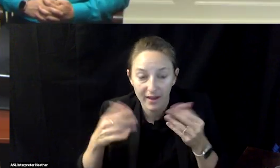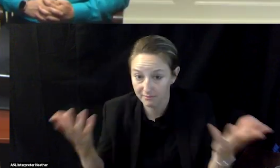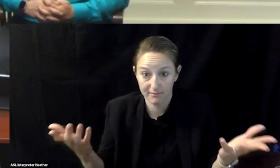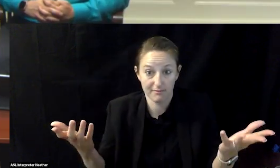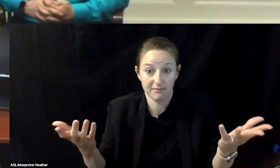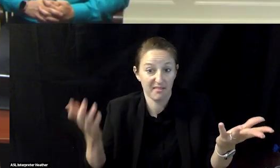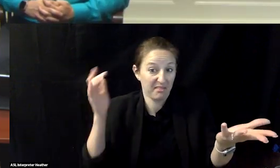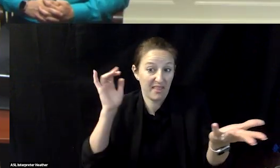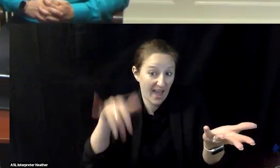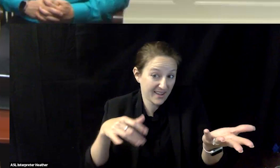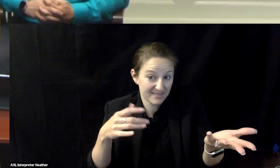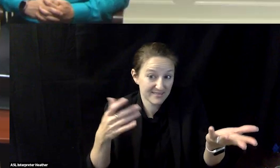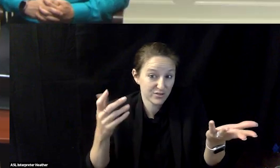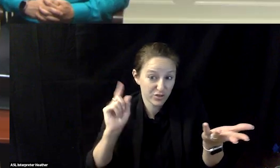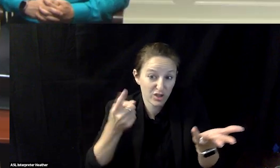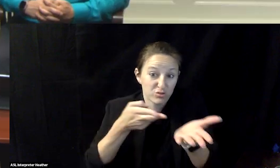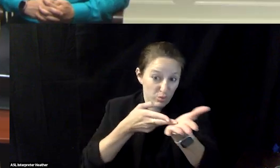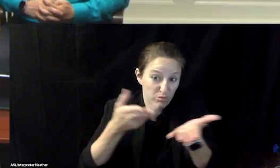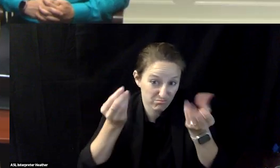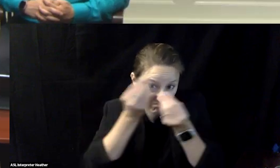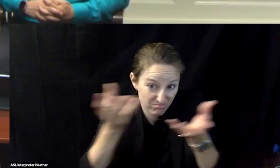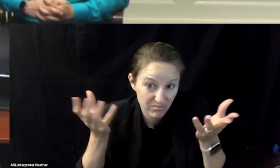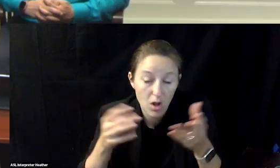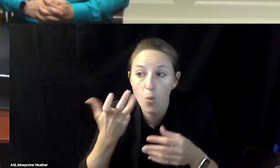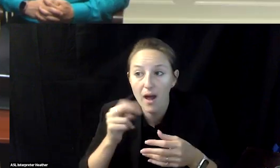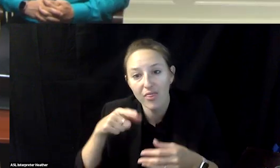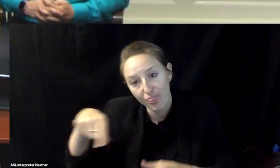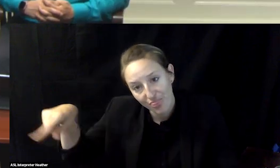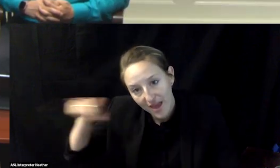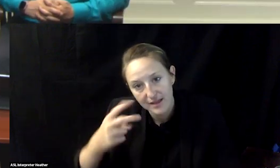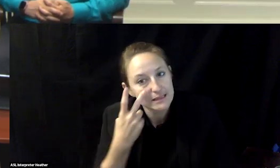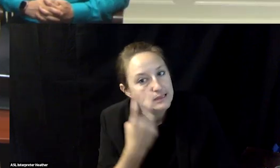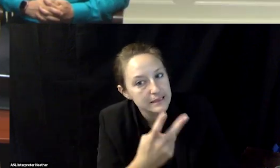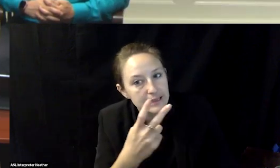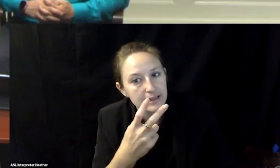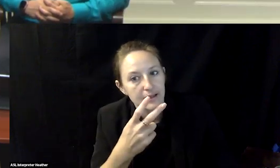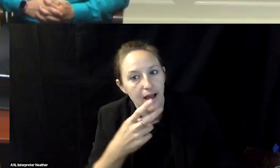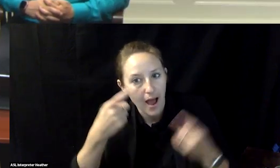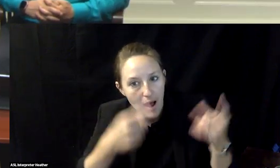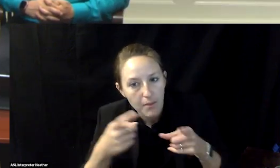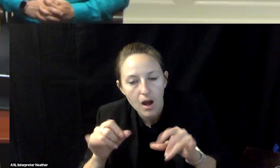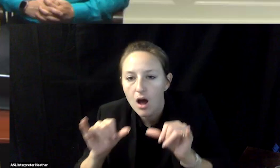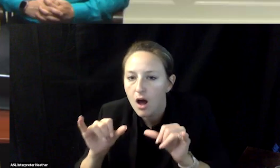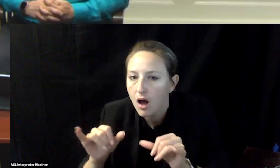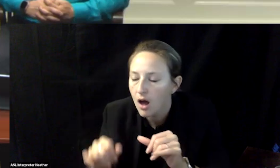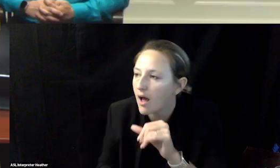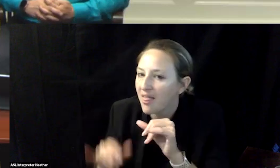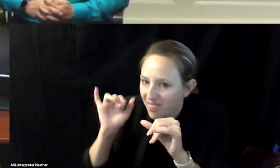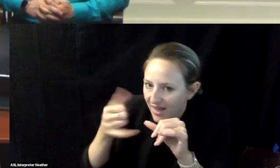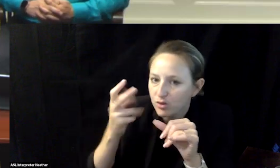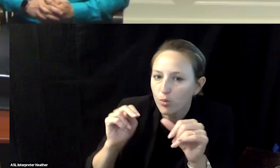is what it is. But when they get a chance to actually see it in action, That's when the magic